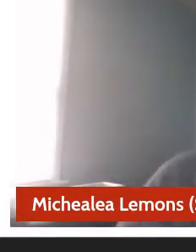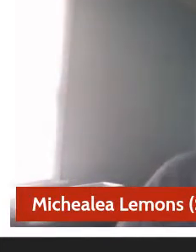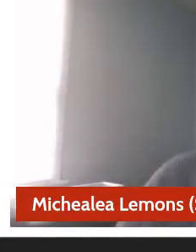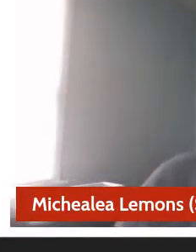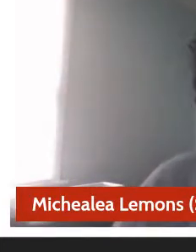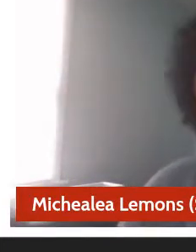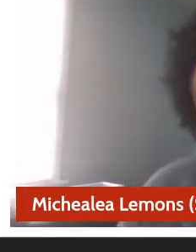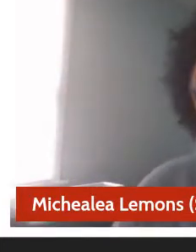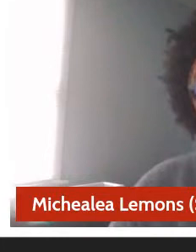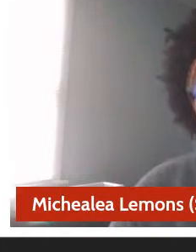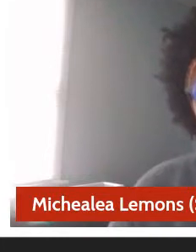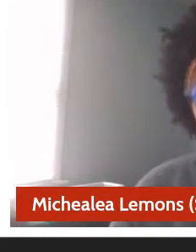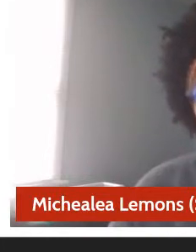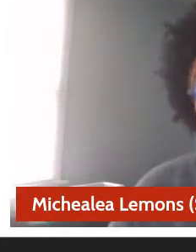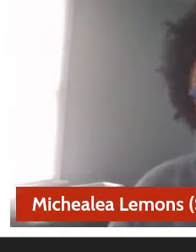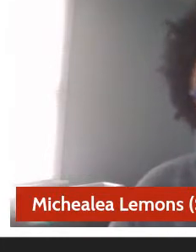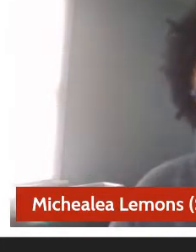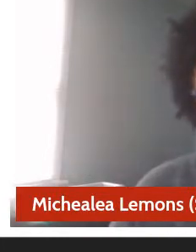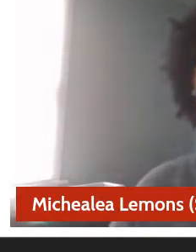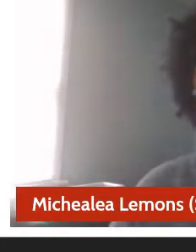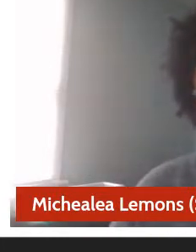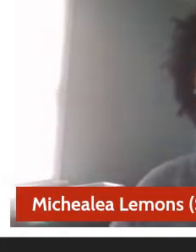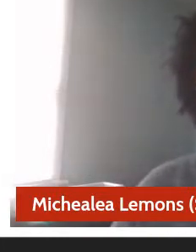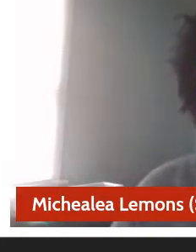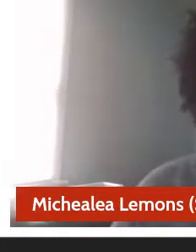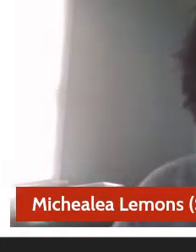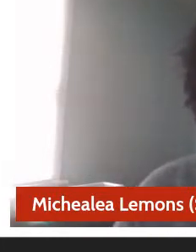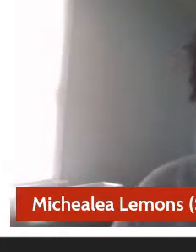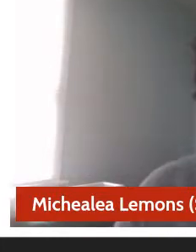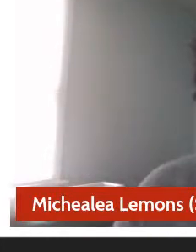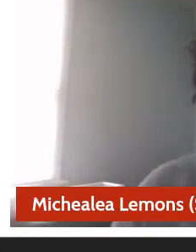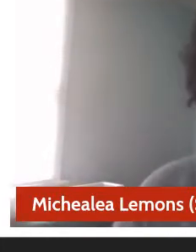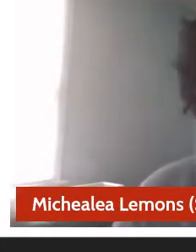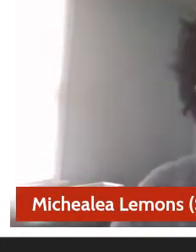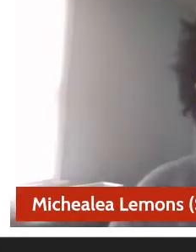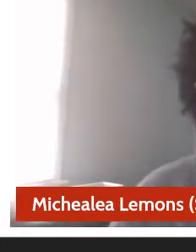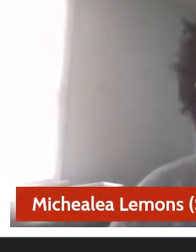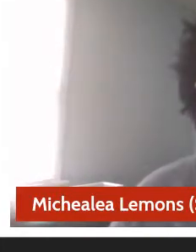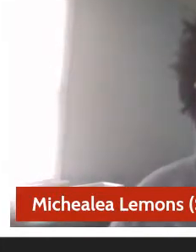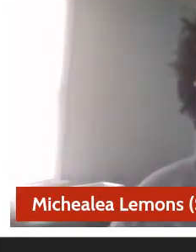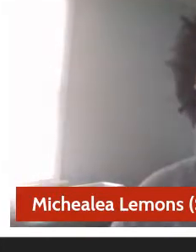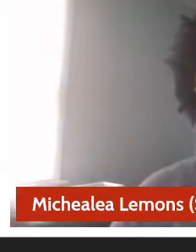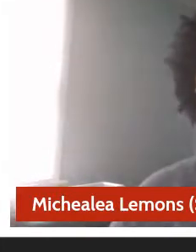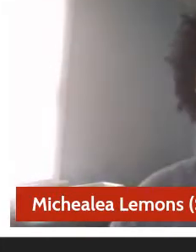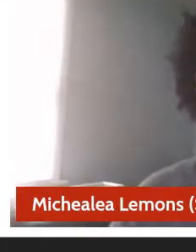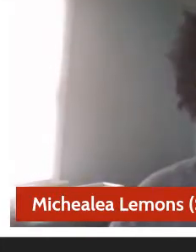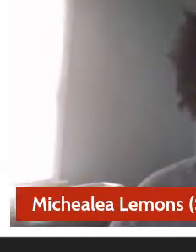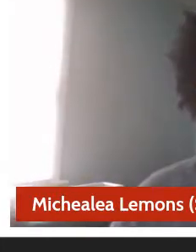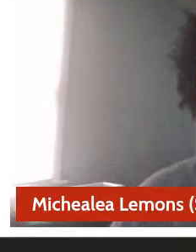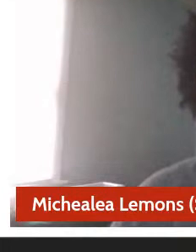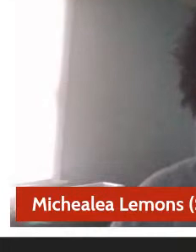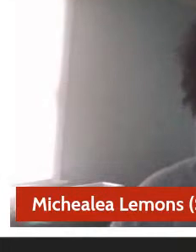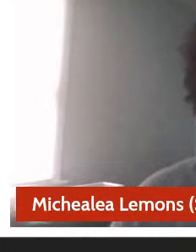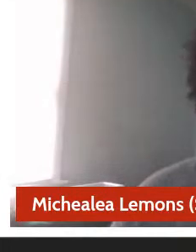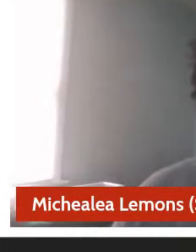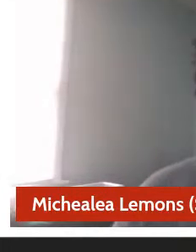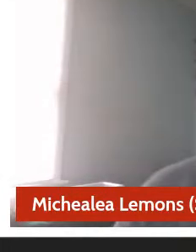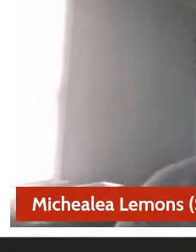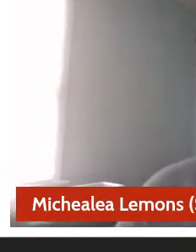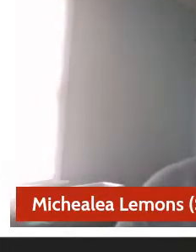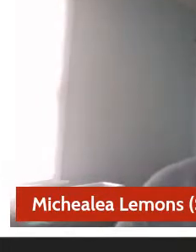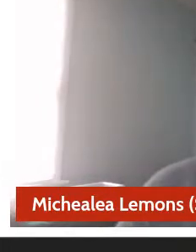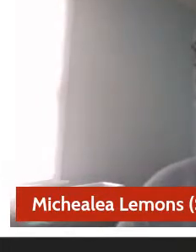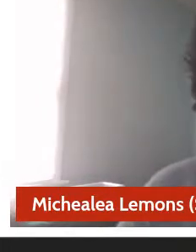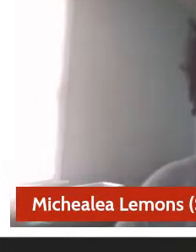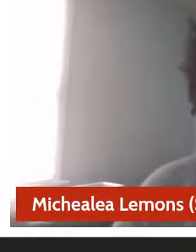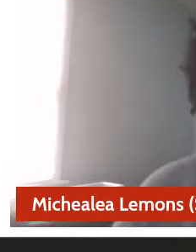Nivia Crest. Nivia has been working with PCAF for over 10 years. She has 20 years of experience as an American Sign